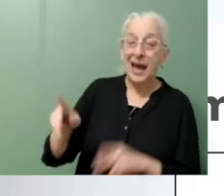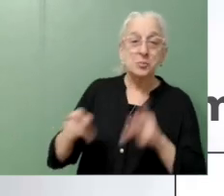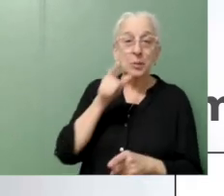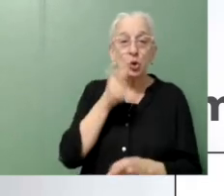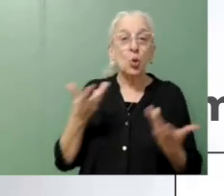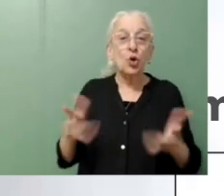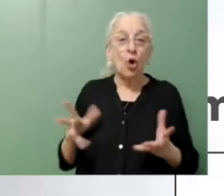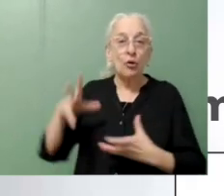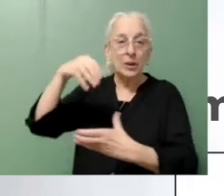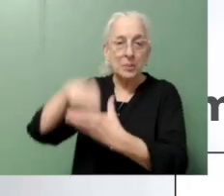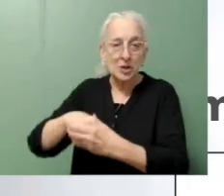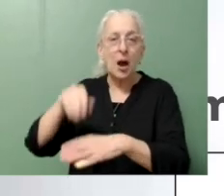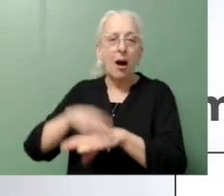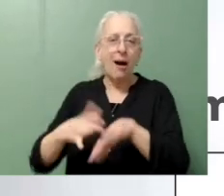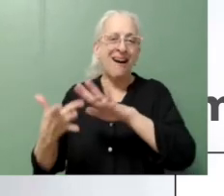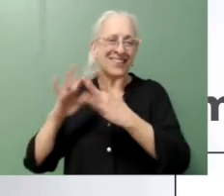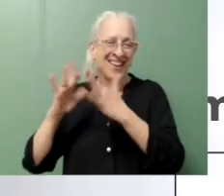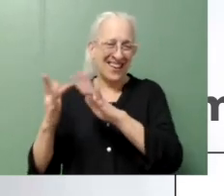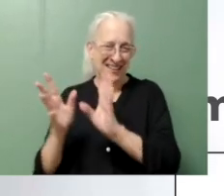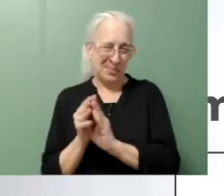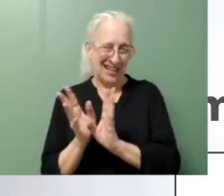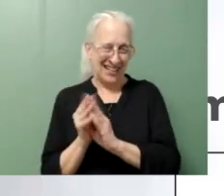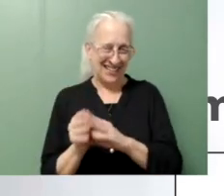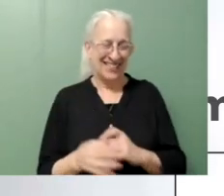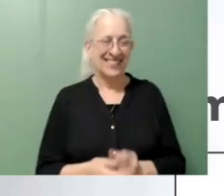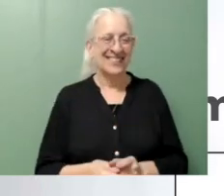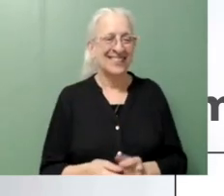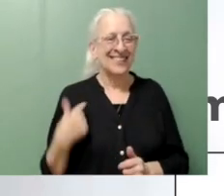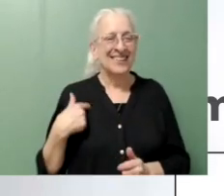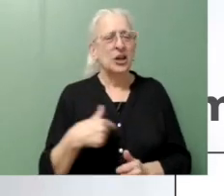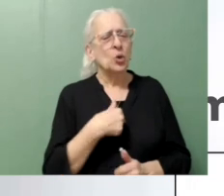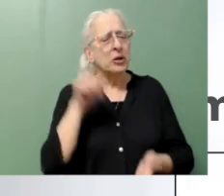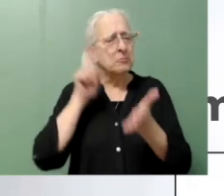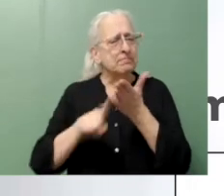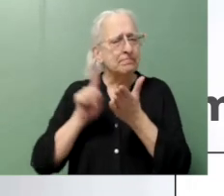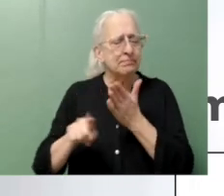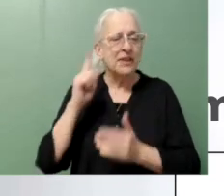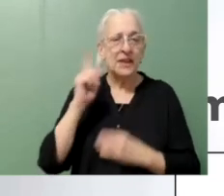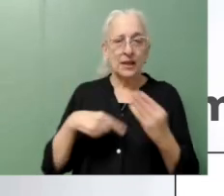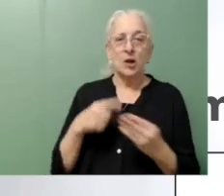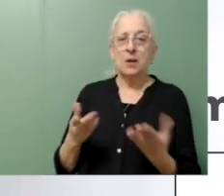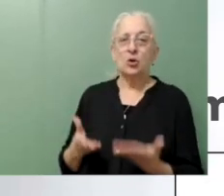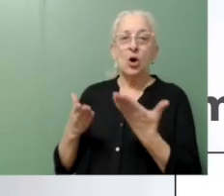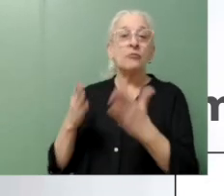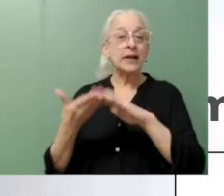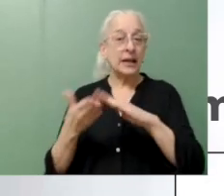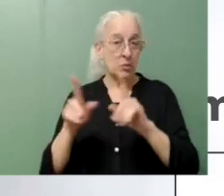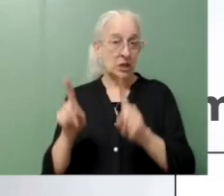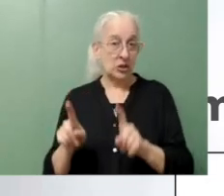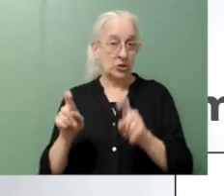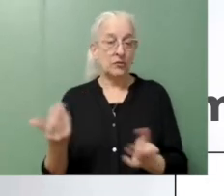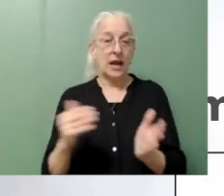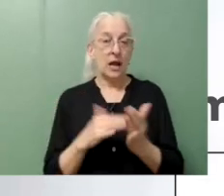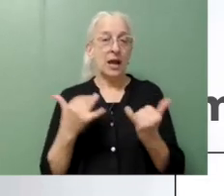already participating in an online meeting. We are looking into offering a community survey again this